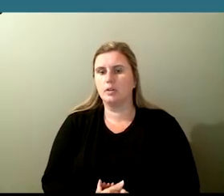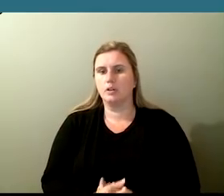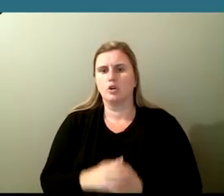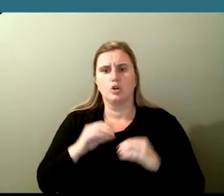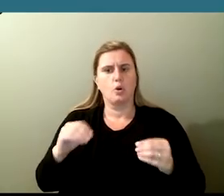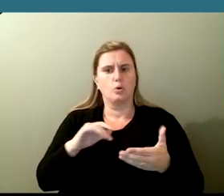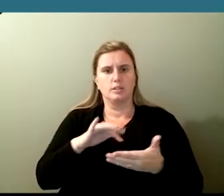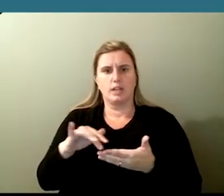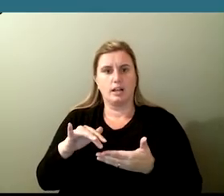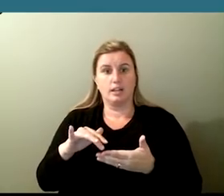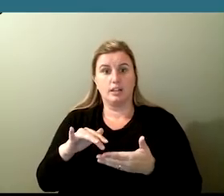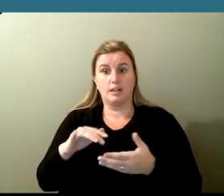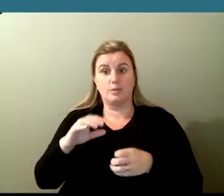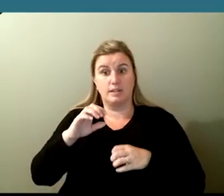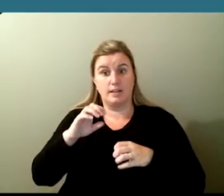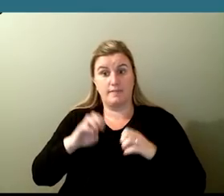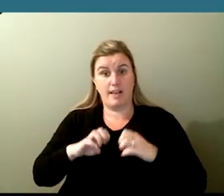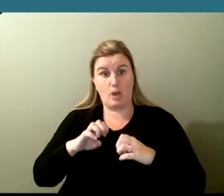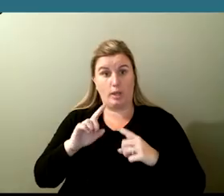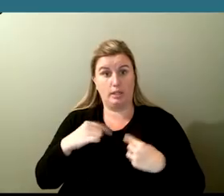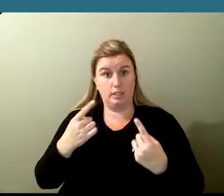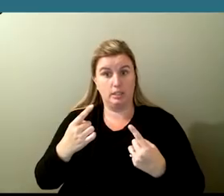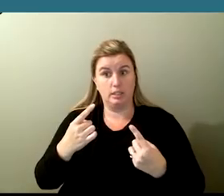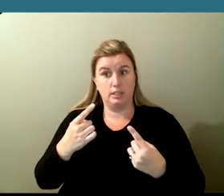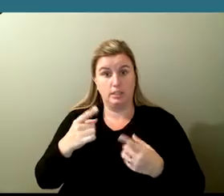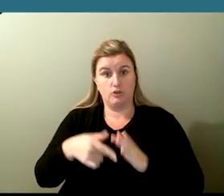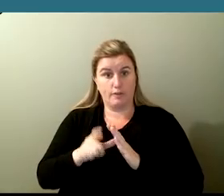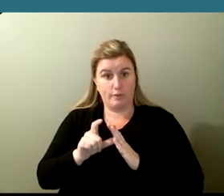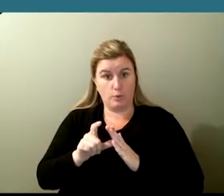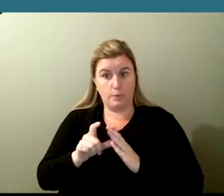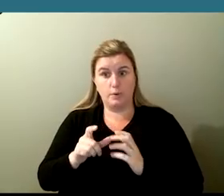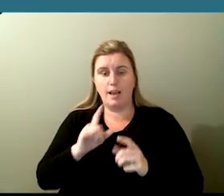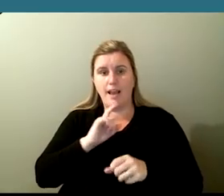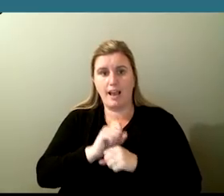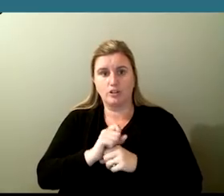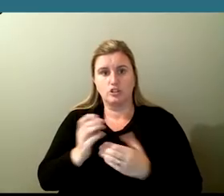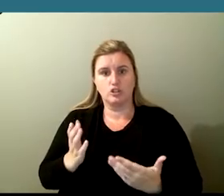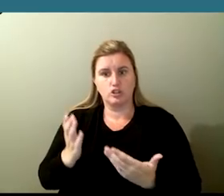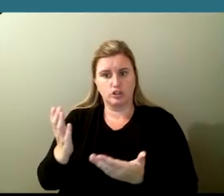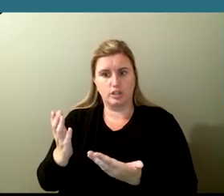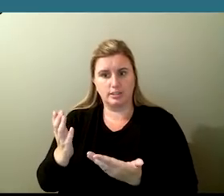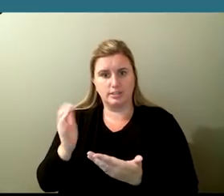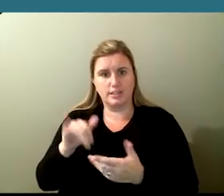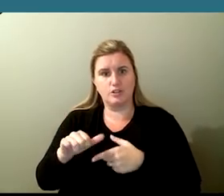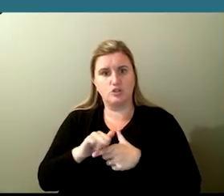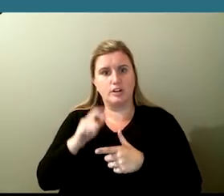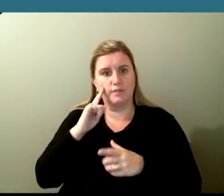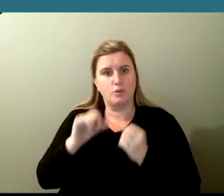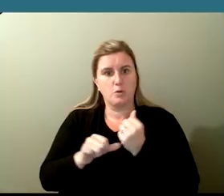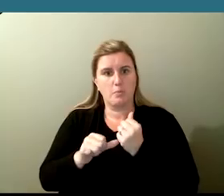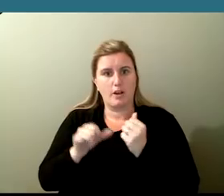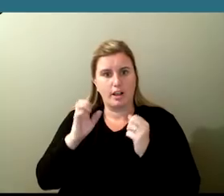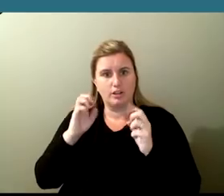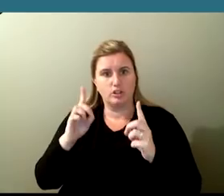No study that was evaluated in this review actually suggested that the training for peer